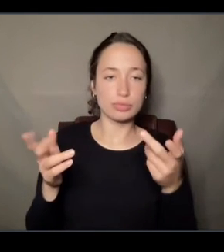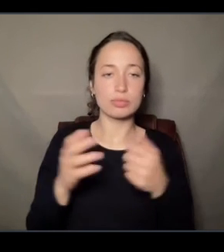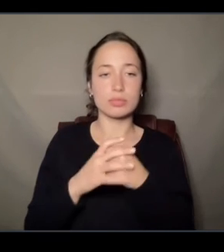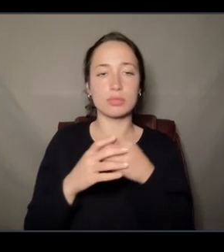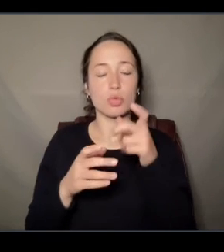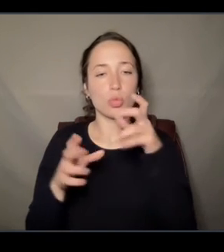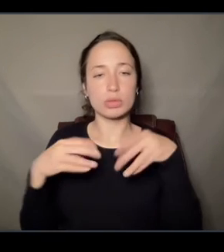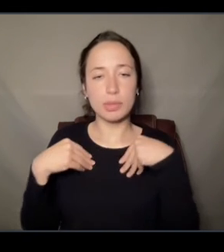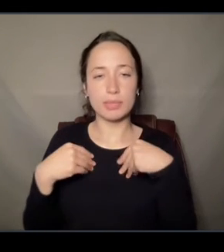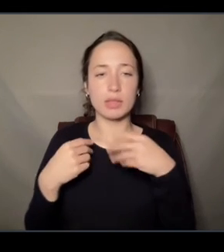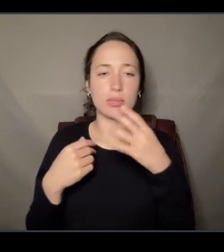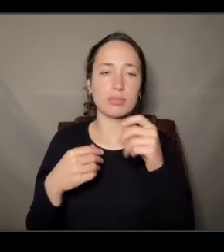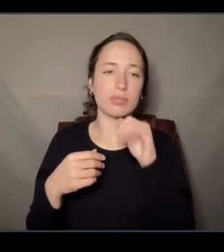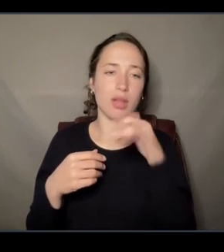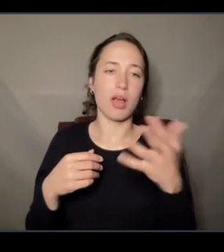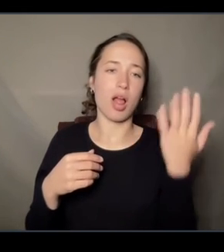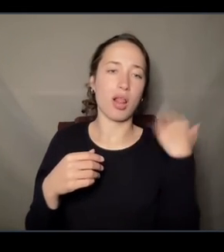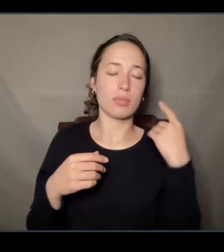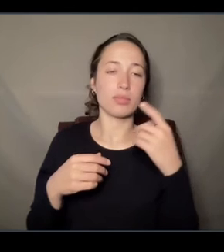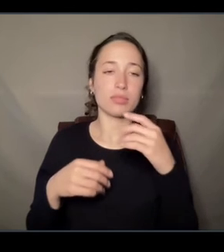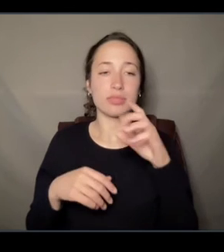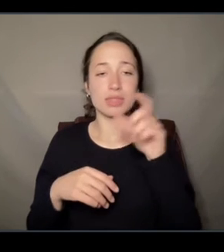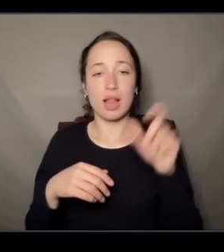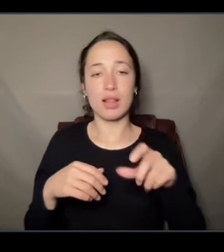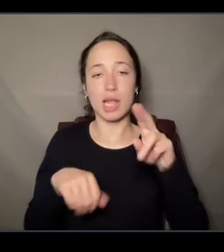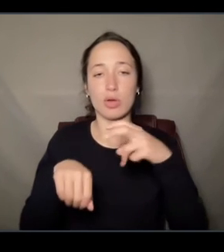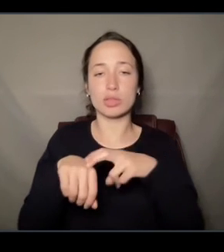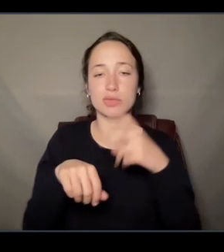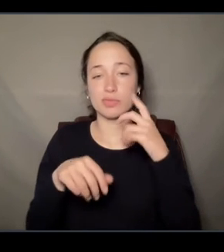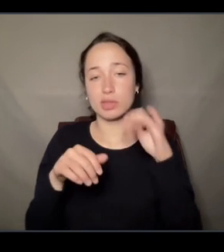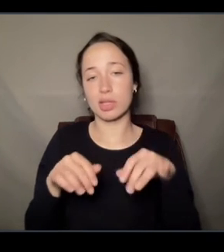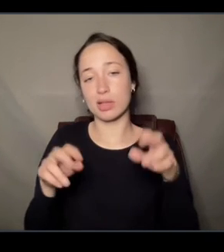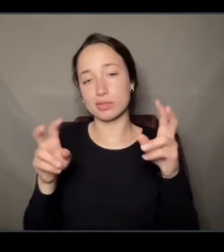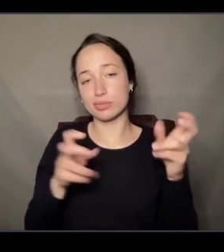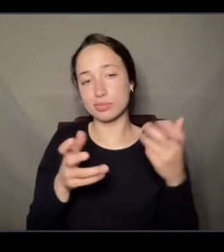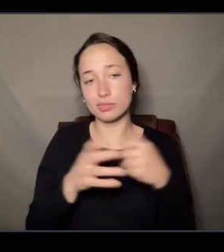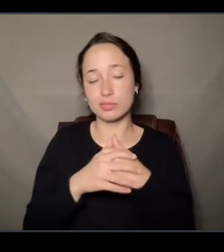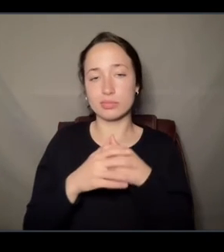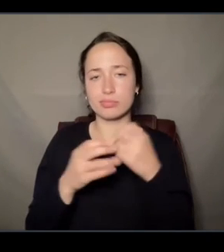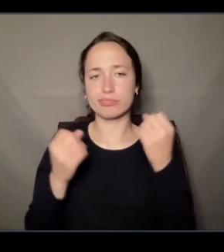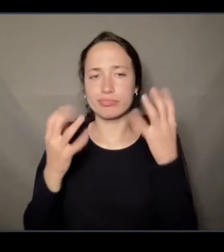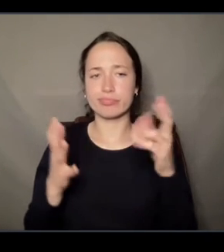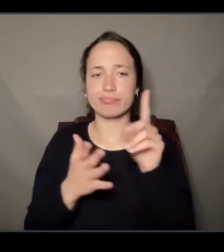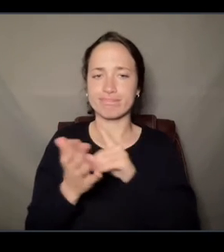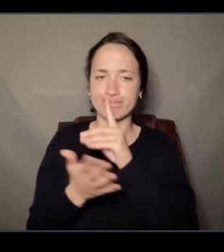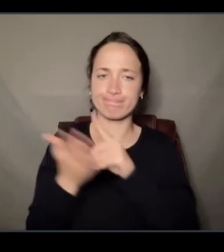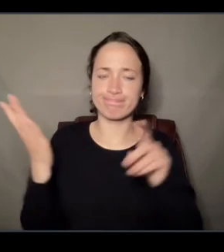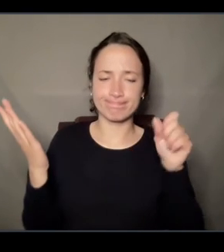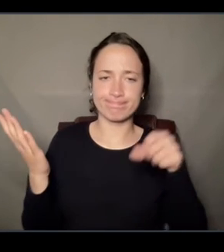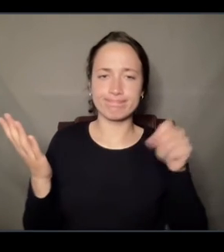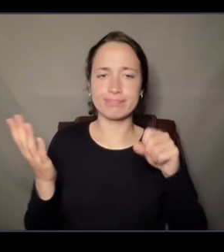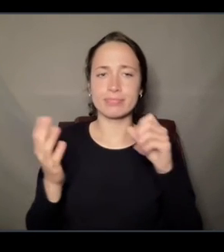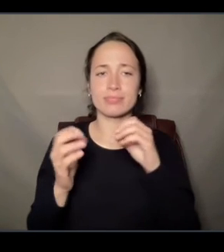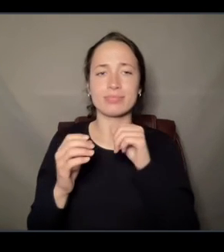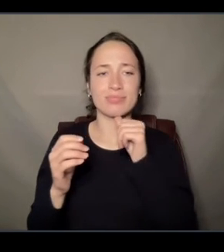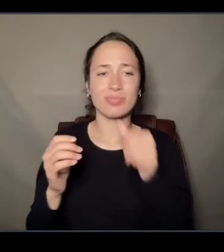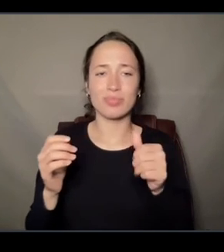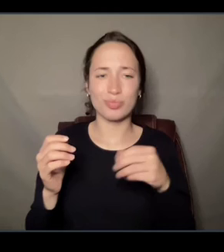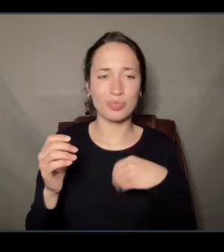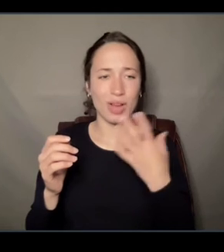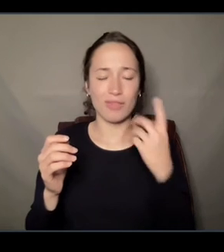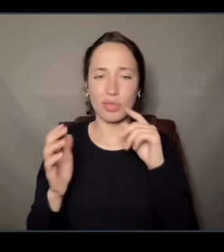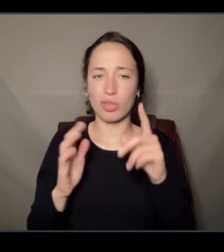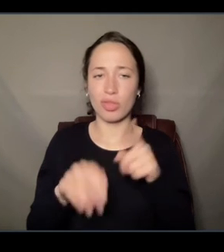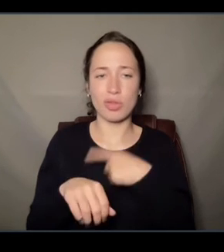accepted. But it's not that long ago that Italians and Irish, for that matter, were very much discriminated against and were not white